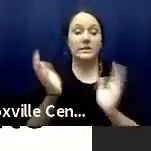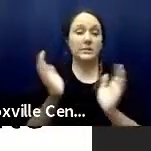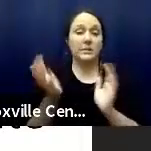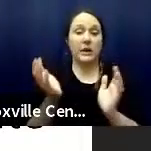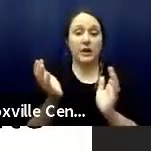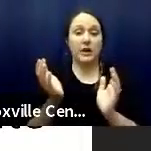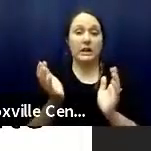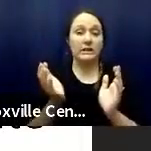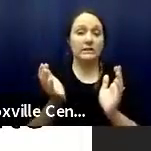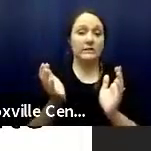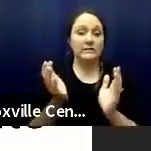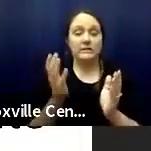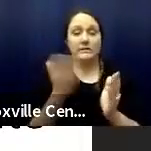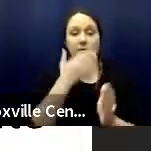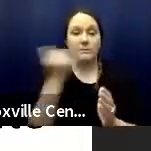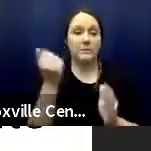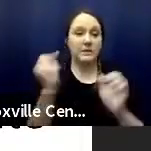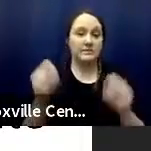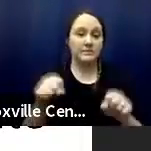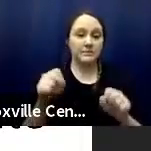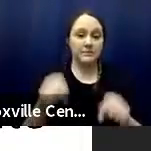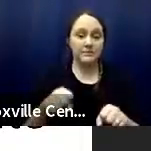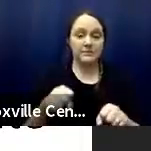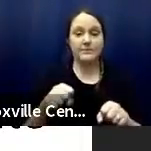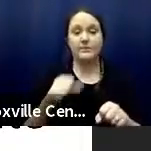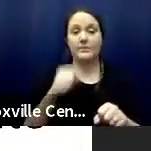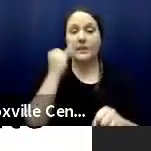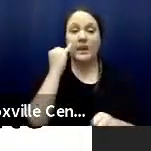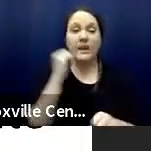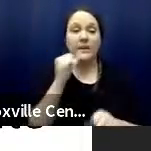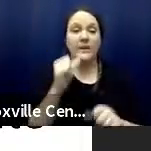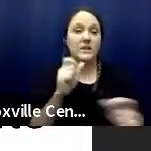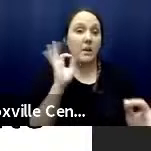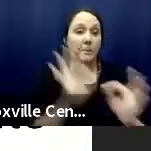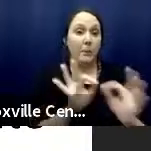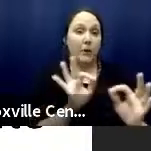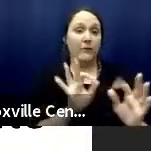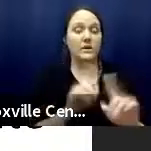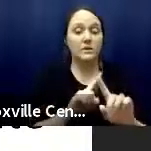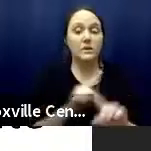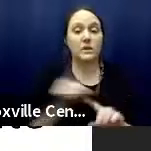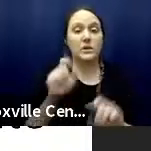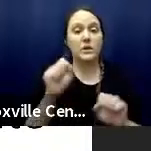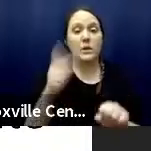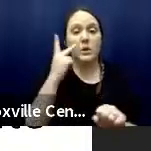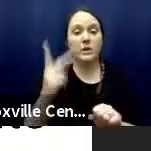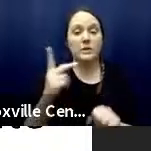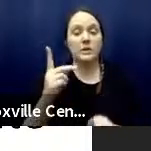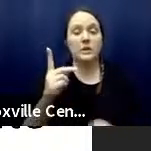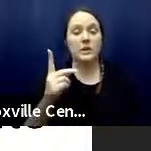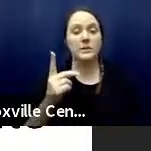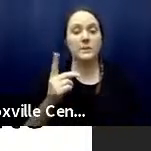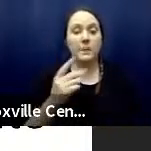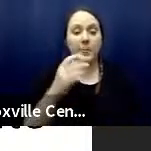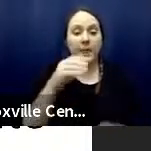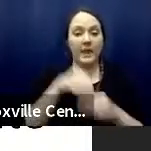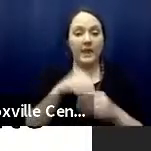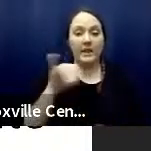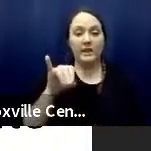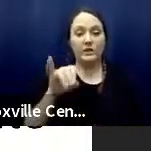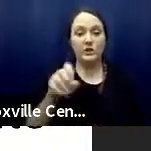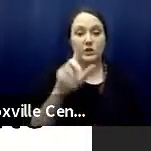apples, even if it's not perfect, you can see where when we were in that